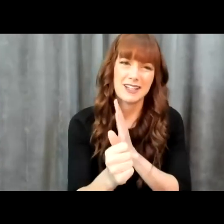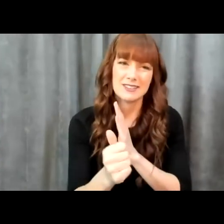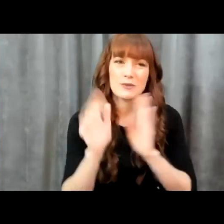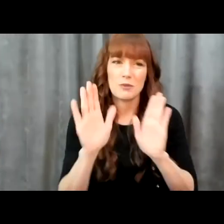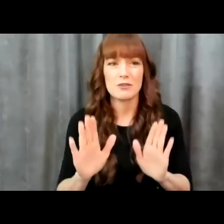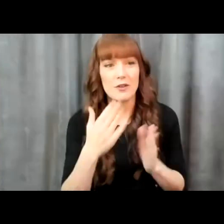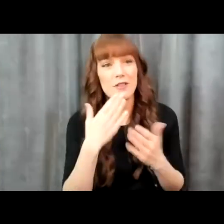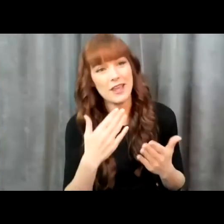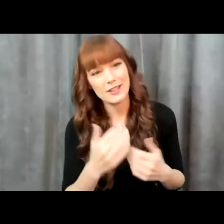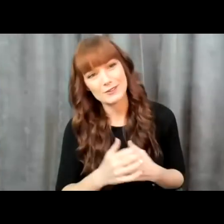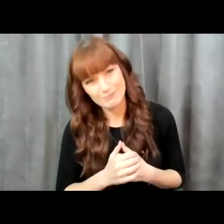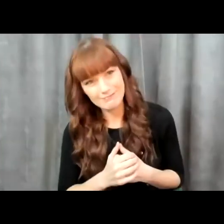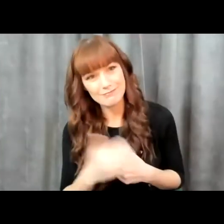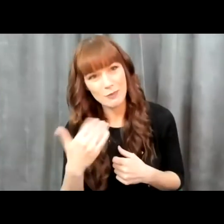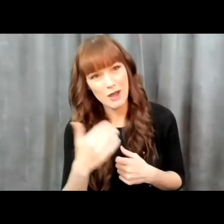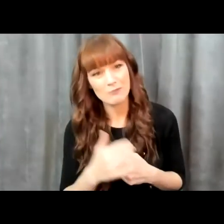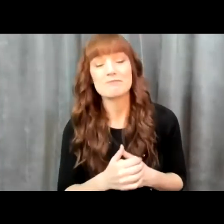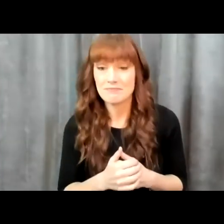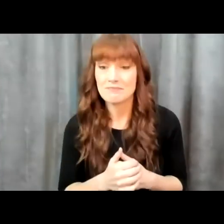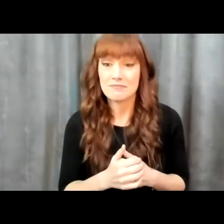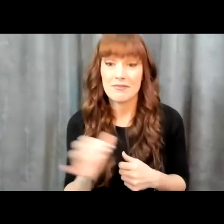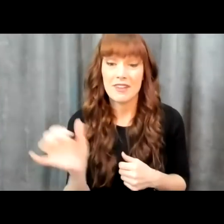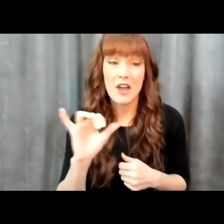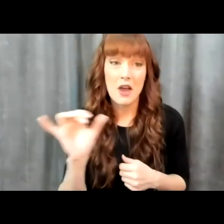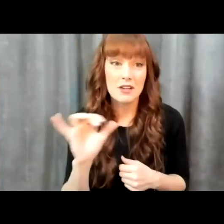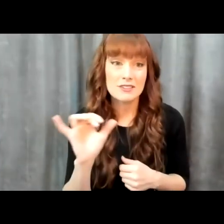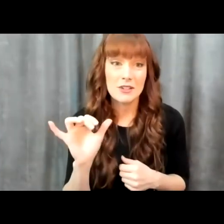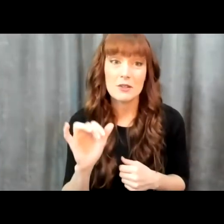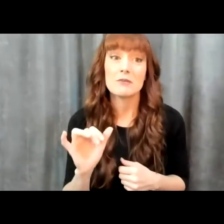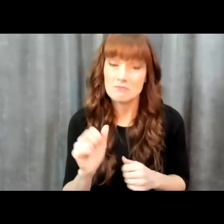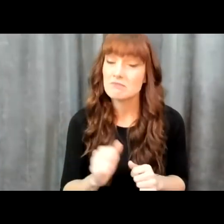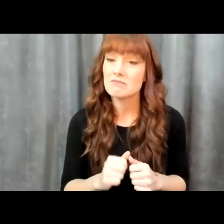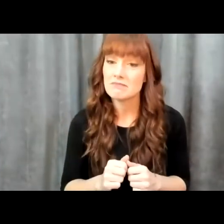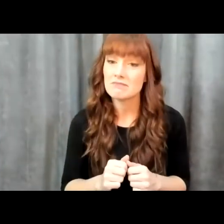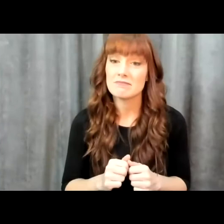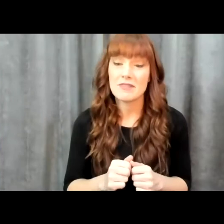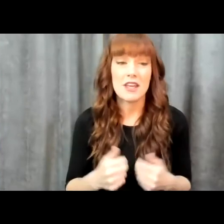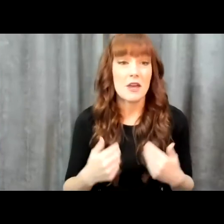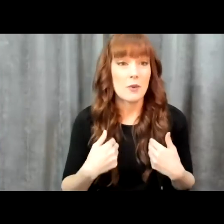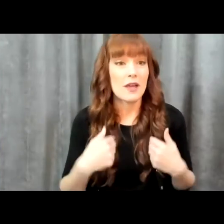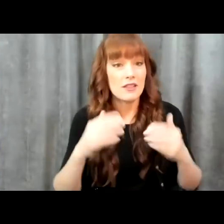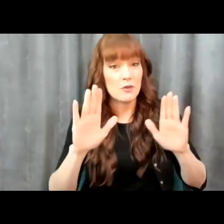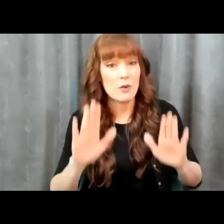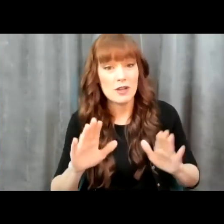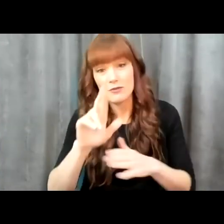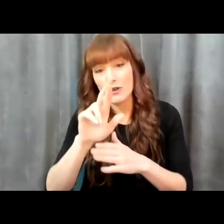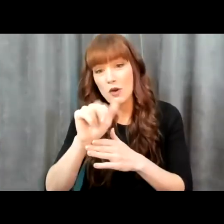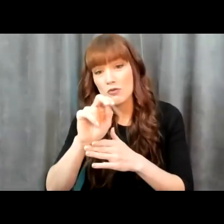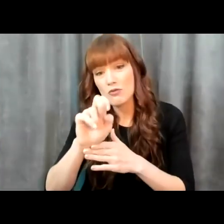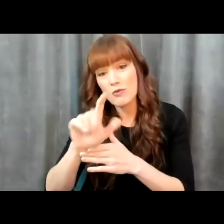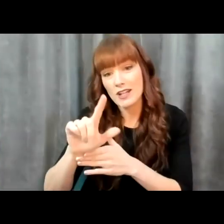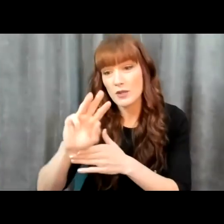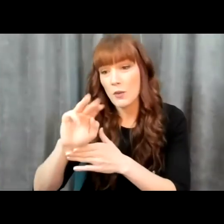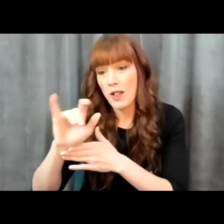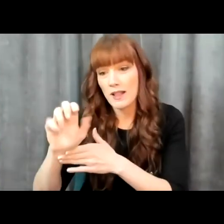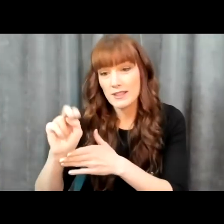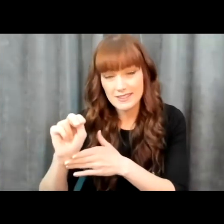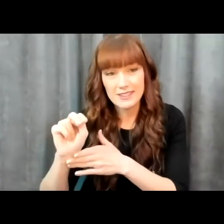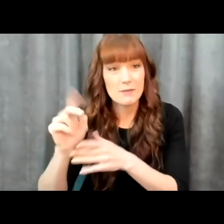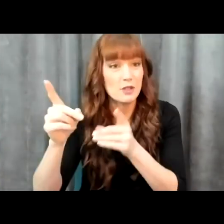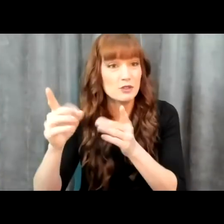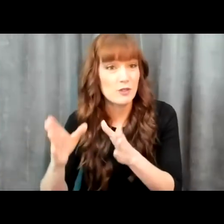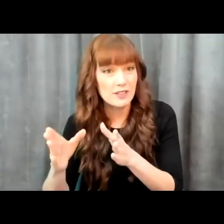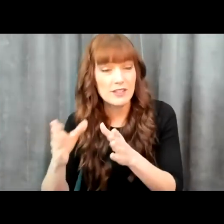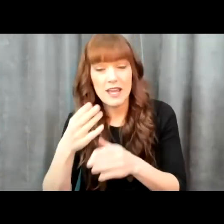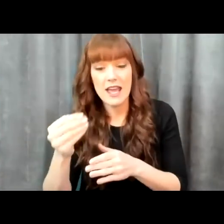So thank you so much. Also, we were able to get the fantastic Randall Wilson as our director and